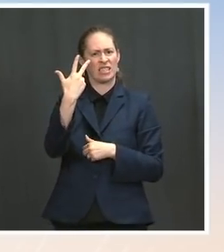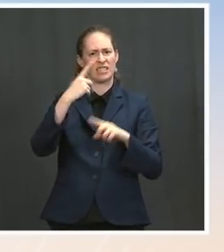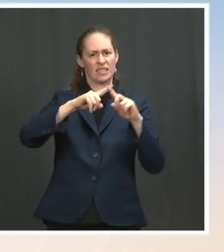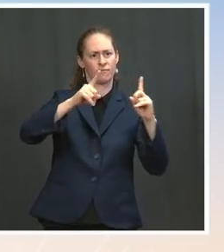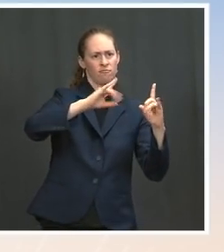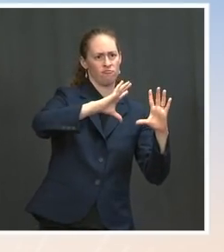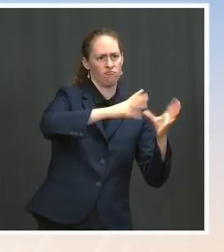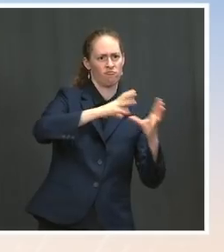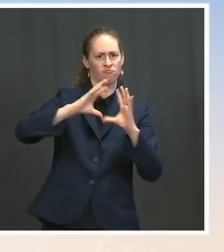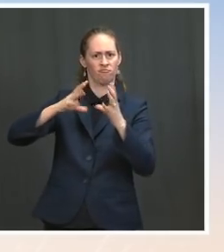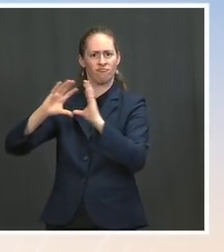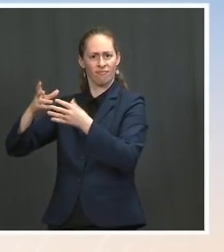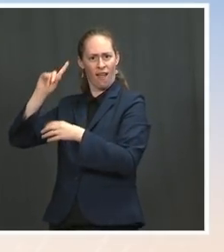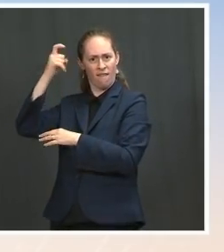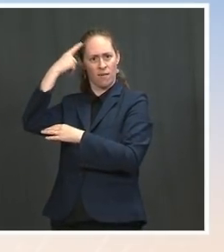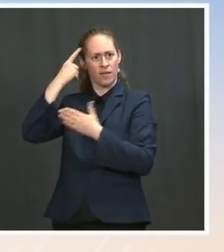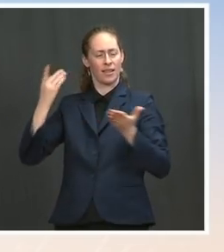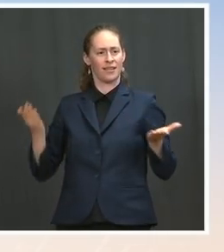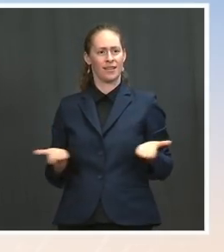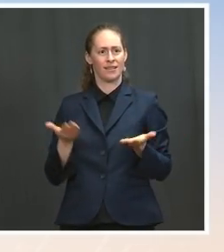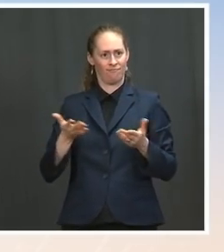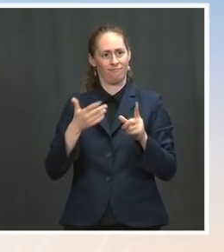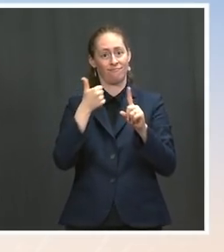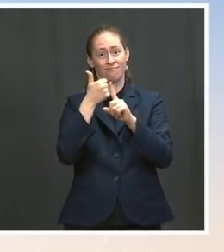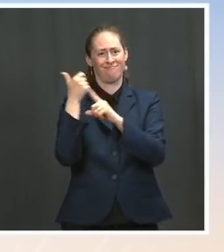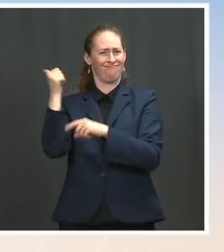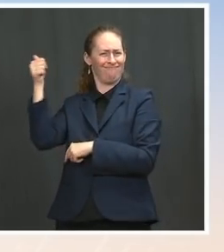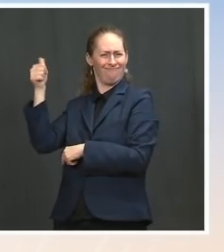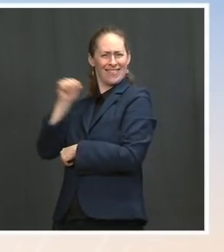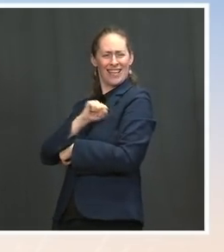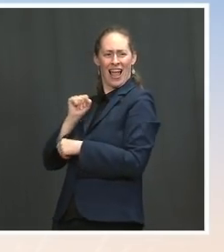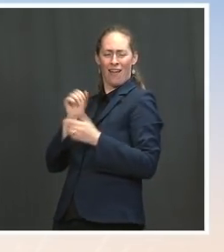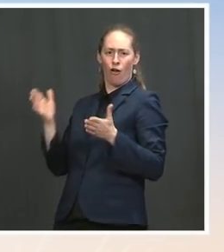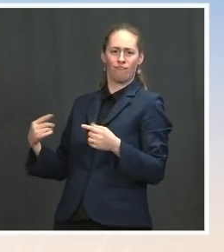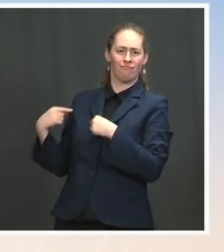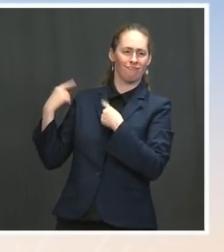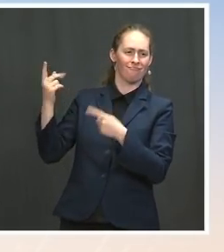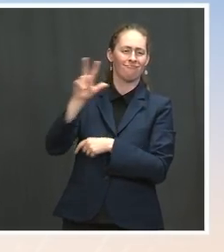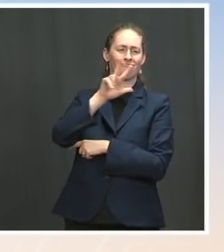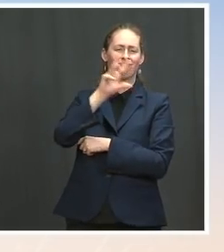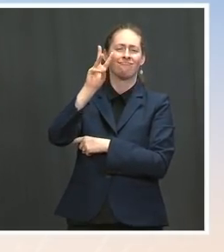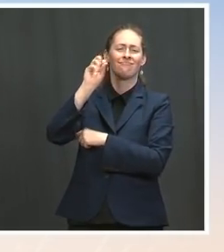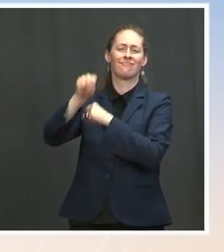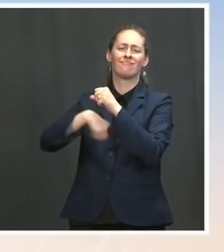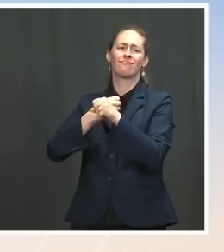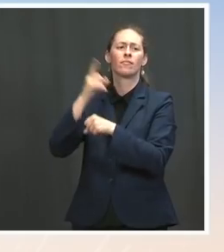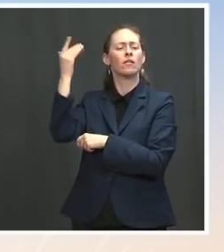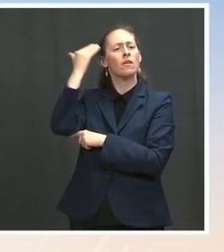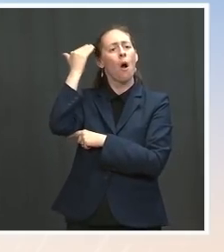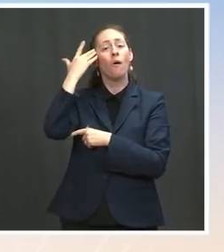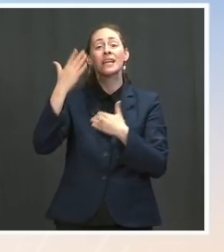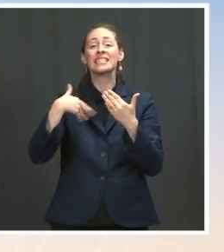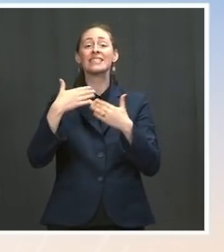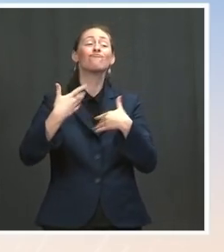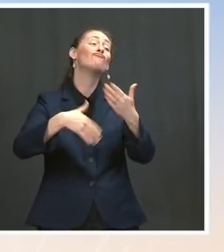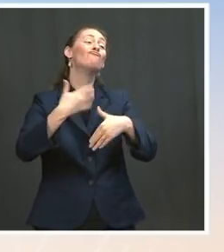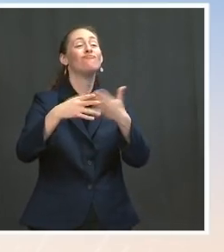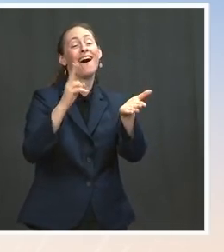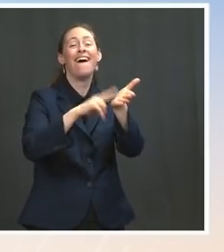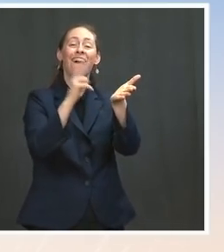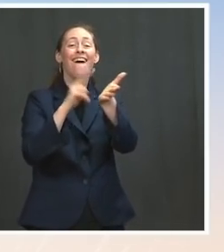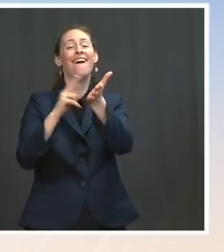Senate, that sometimes it's not a straight line to victory or success, that sometimes it takes more time,